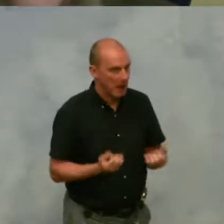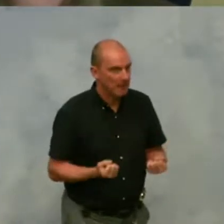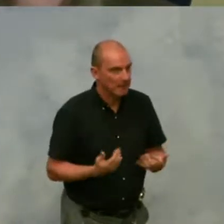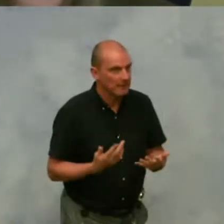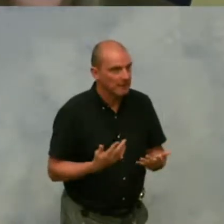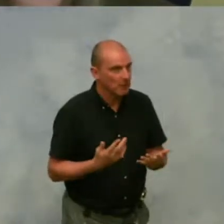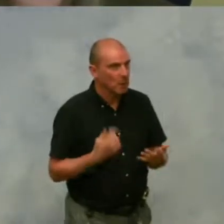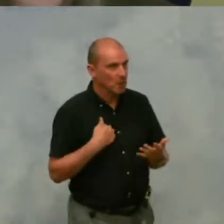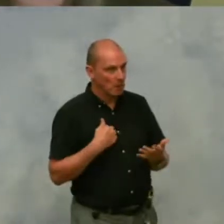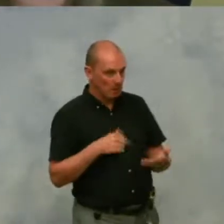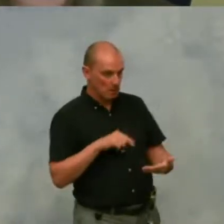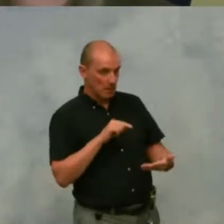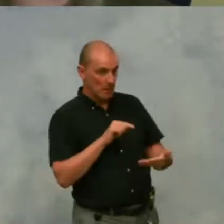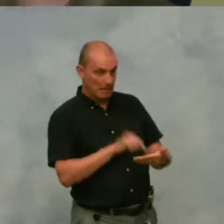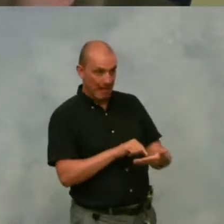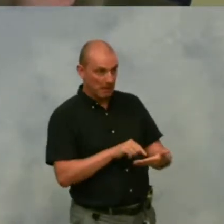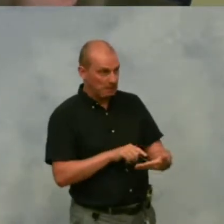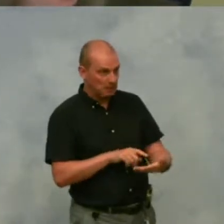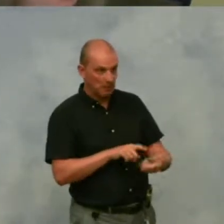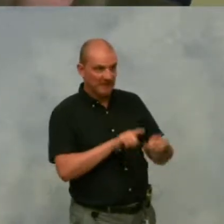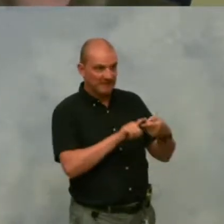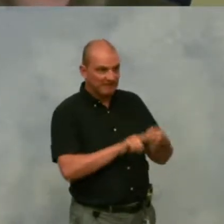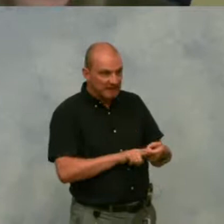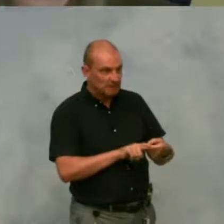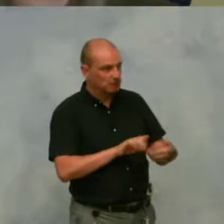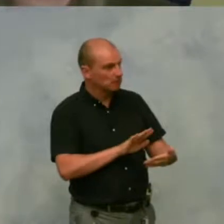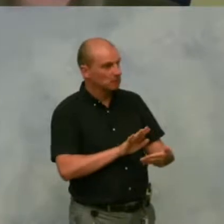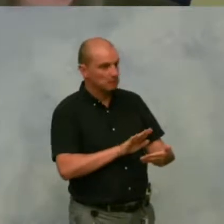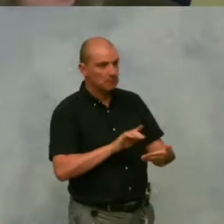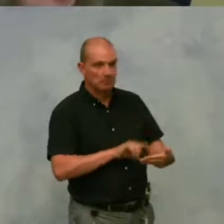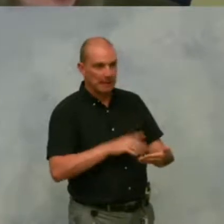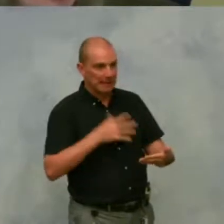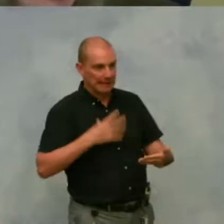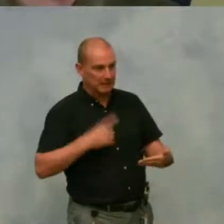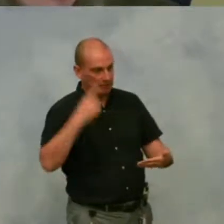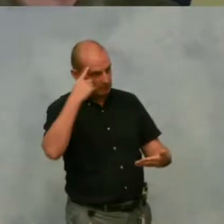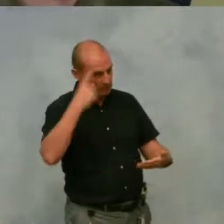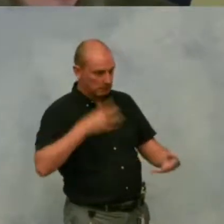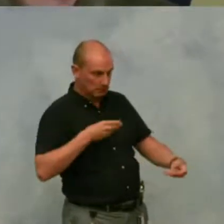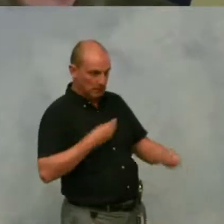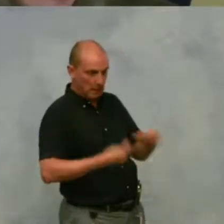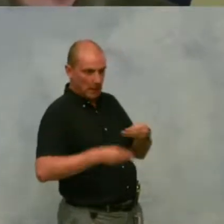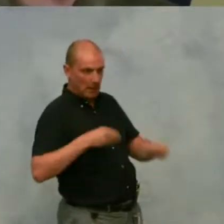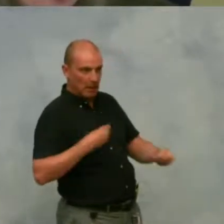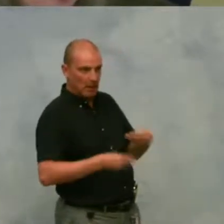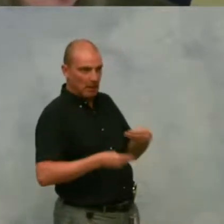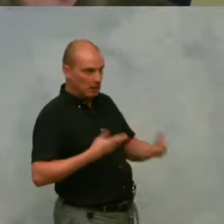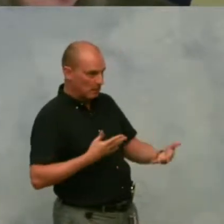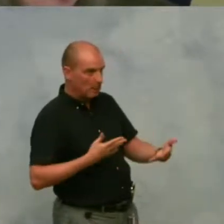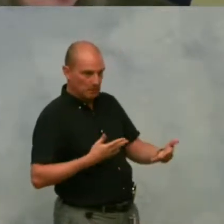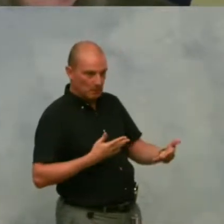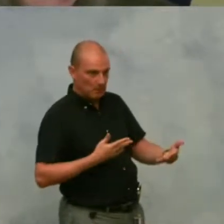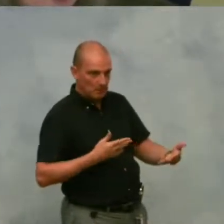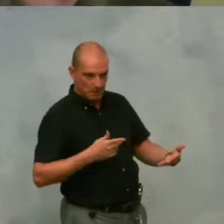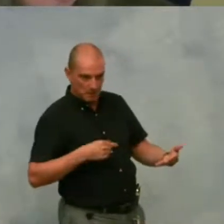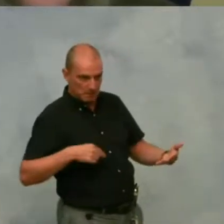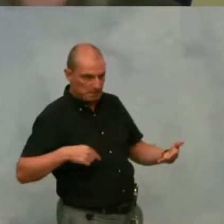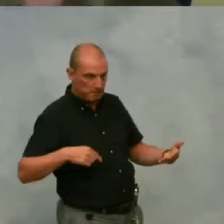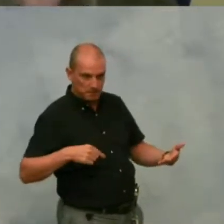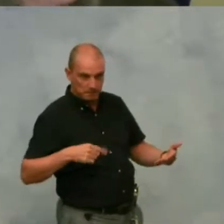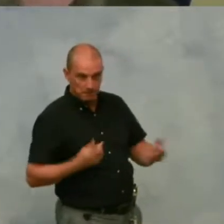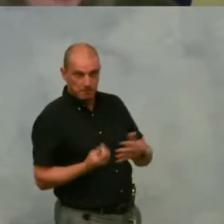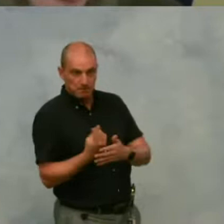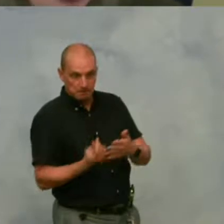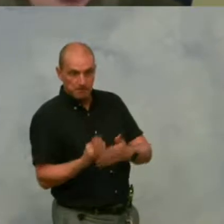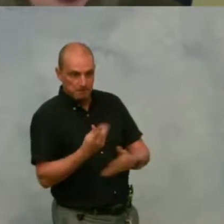will stay as it is over the whole period. We'll adjust according to the circumstances that we find ourselves in.